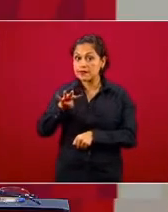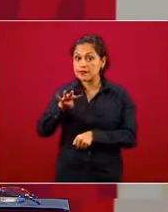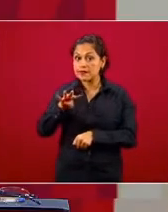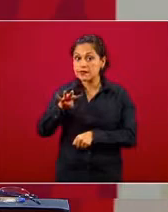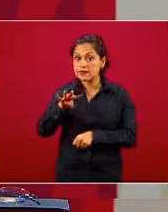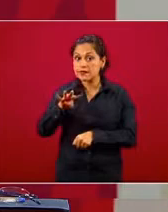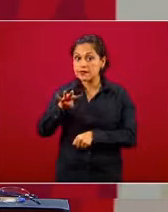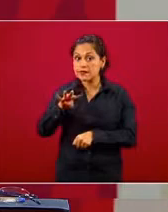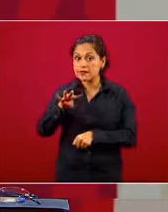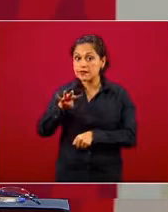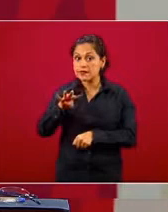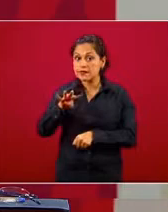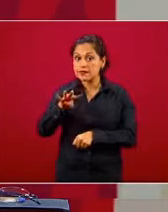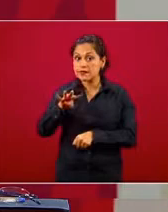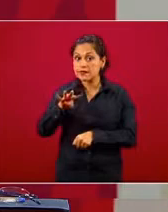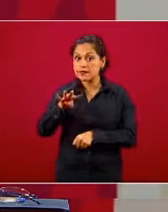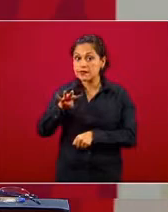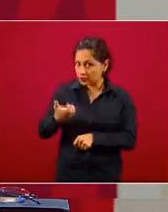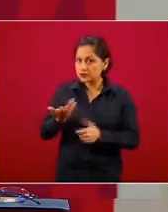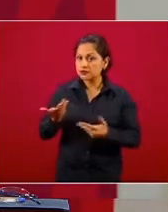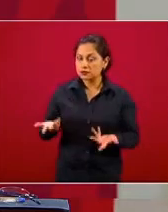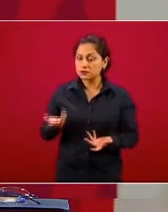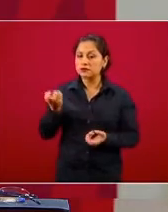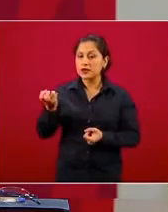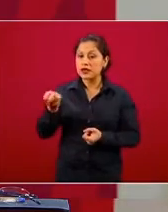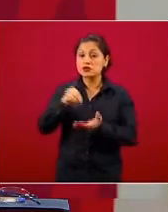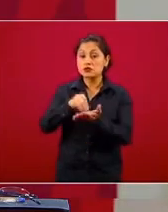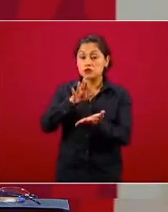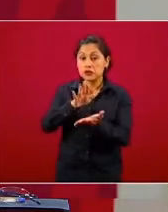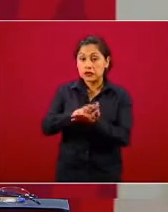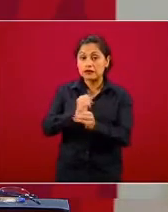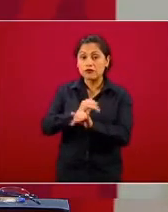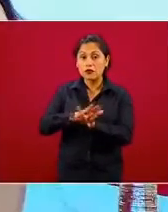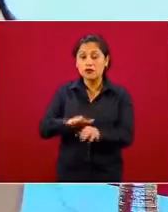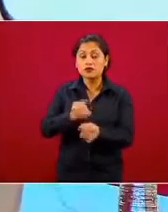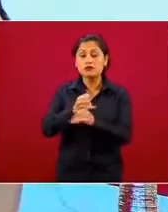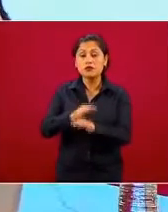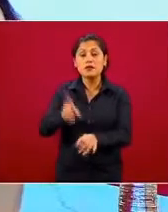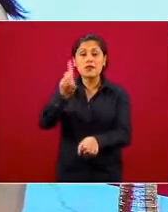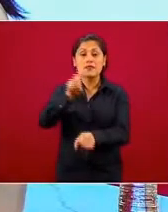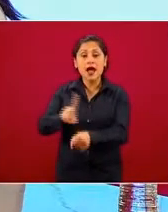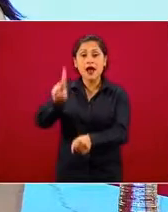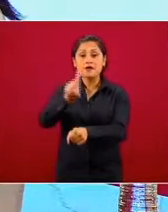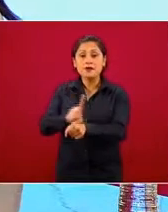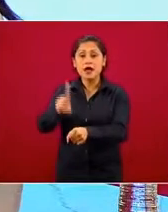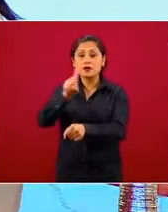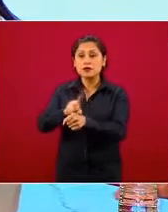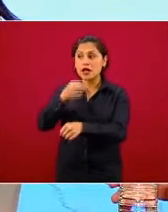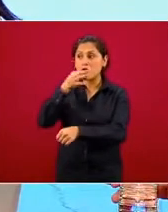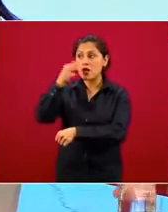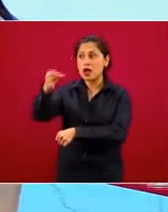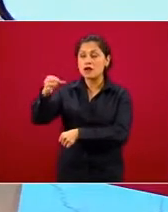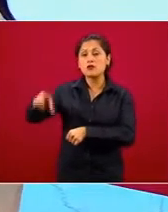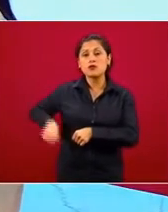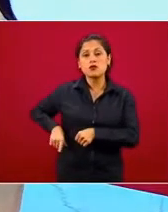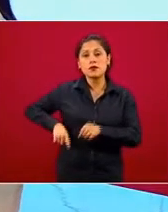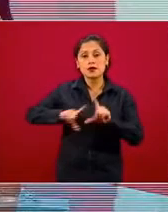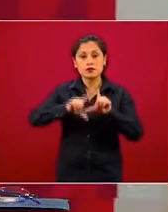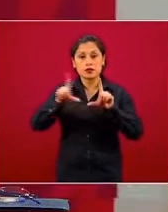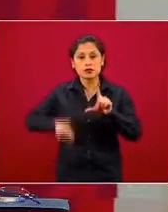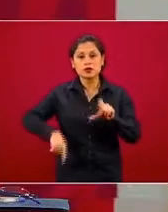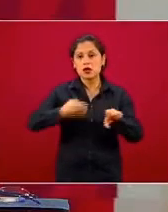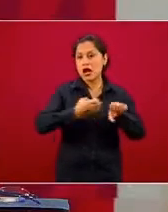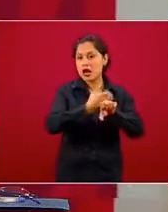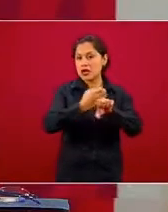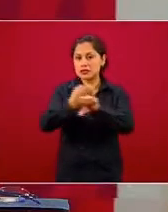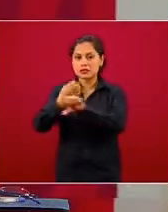And this is the same as happens in every other state in the Republic. So up to today, confirmed